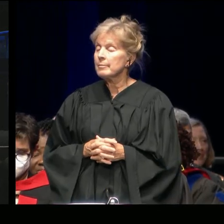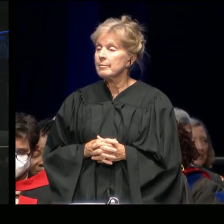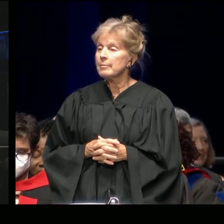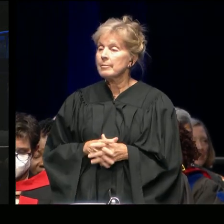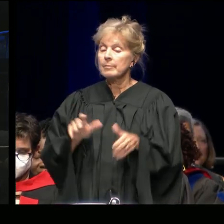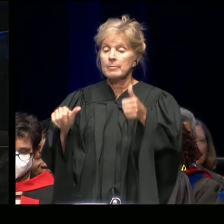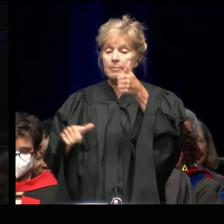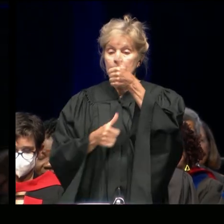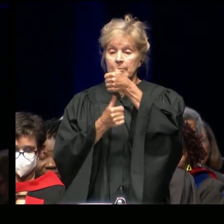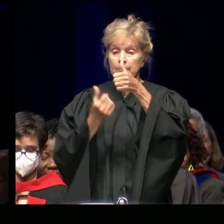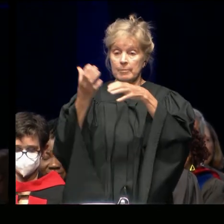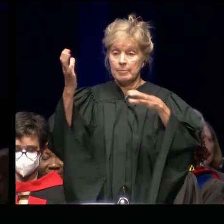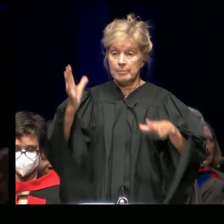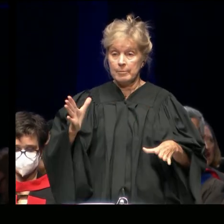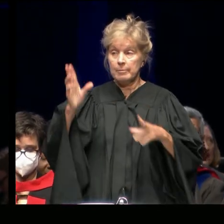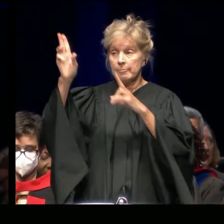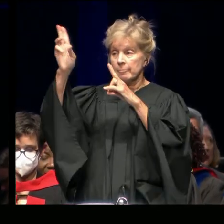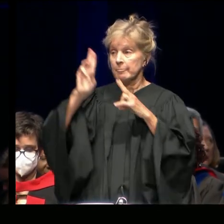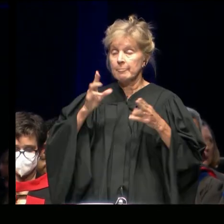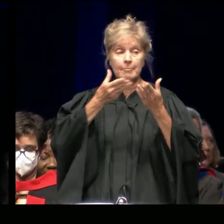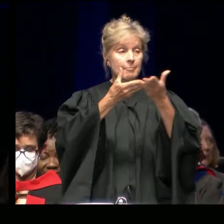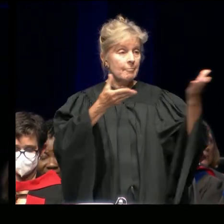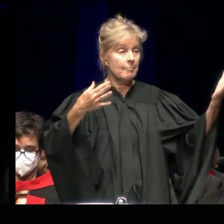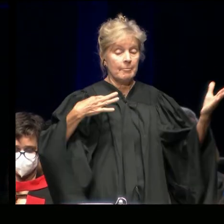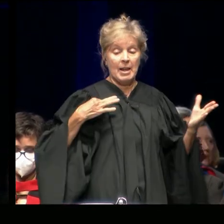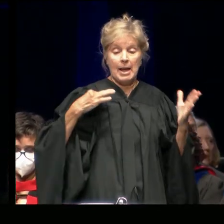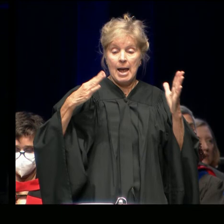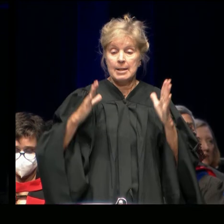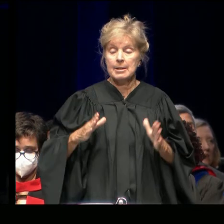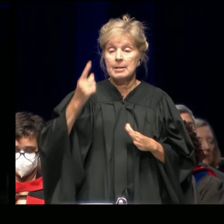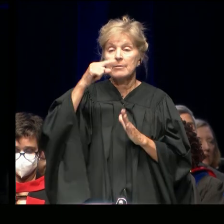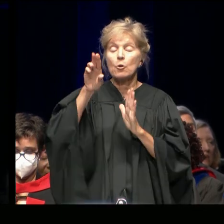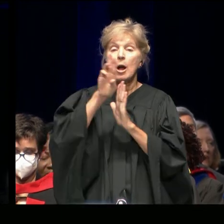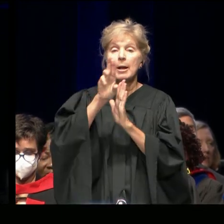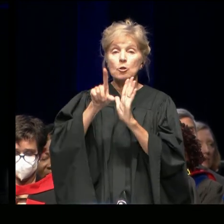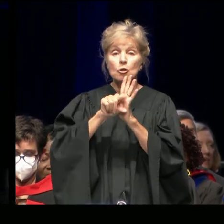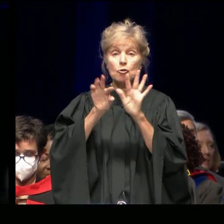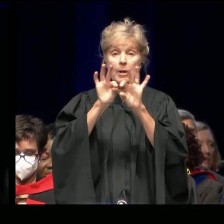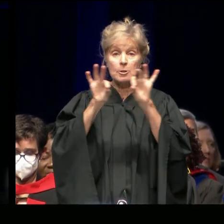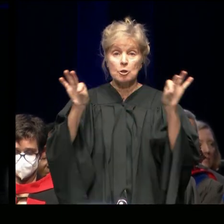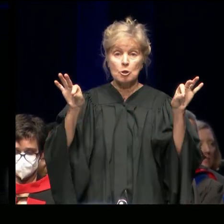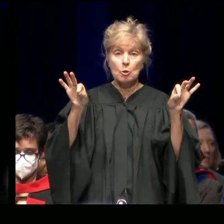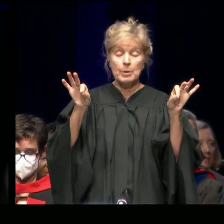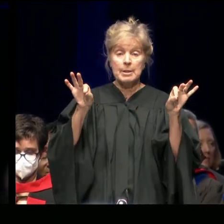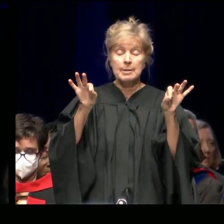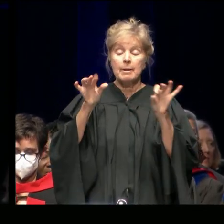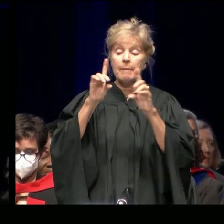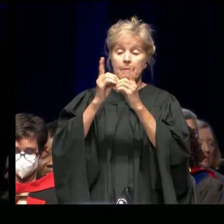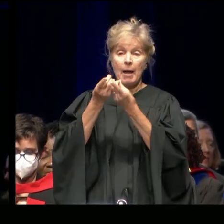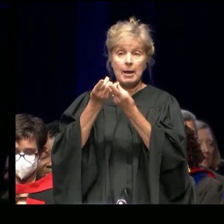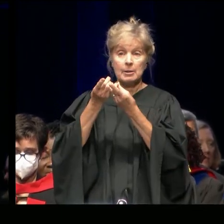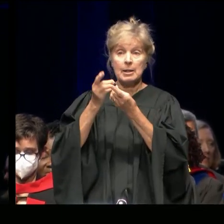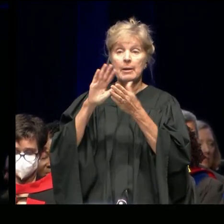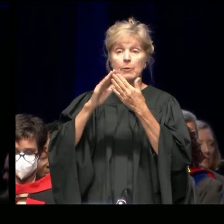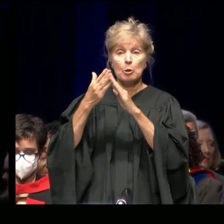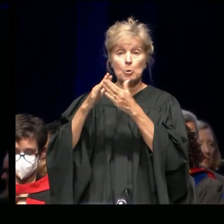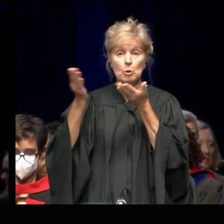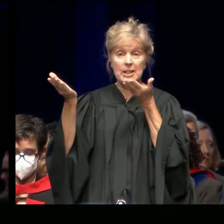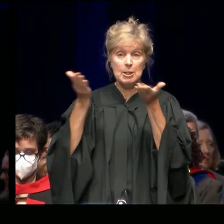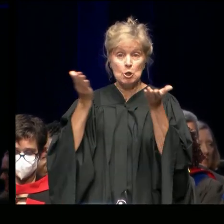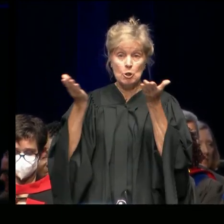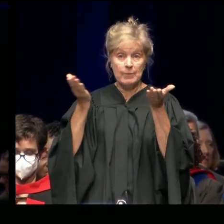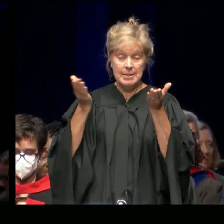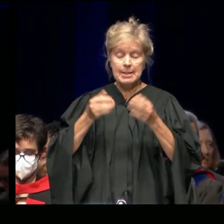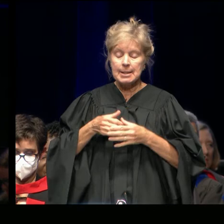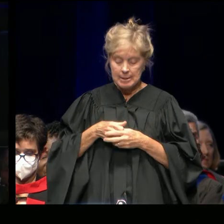Vice Chancellor, I have the honor to present candidates for the undergraduate degrees in the Faculty of Community Services.